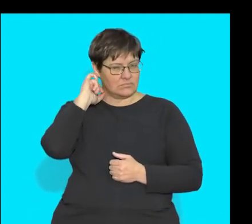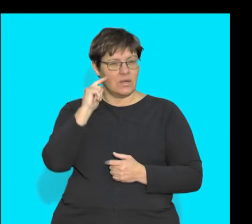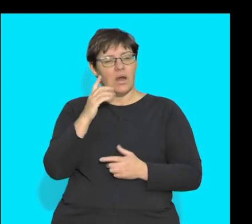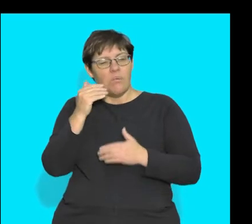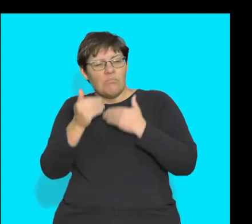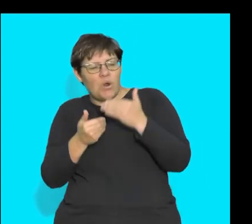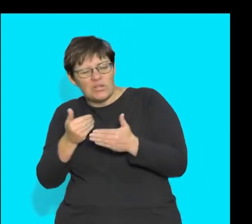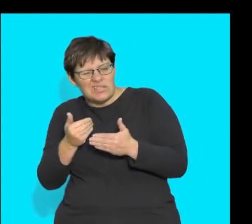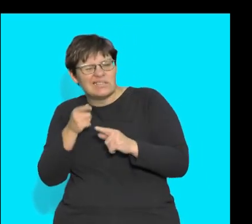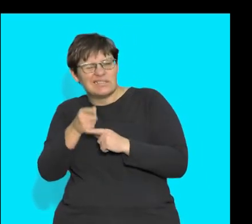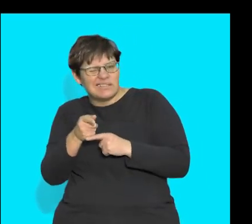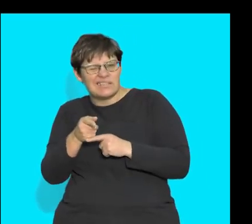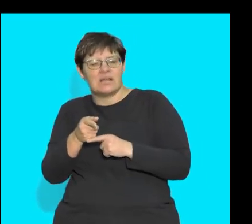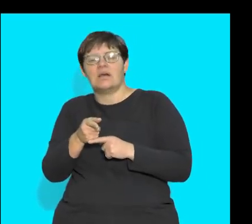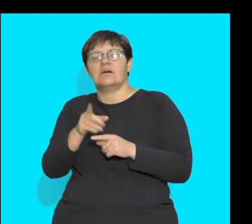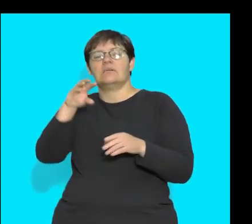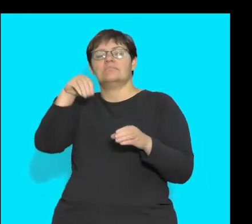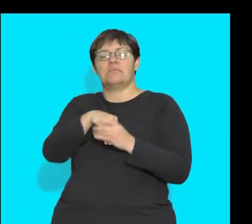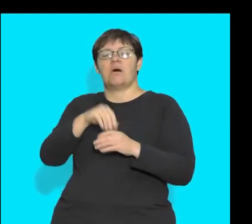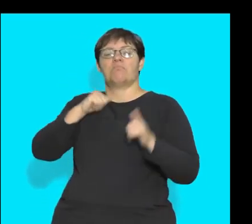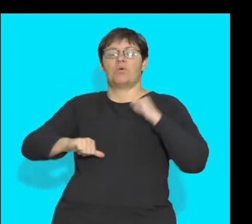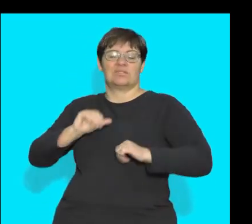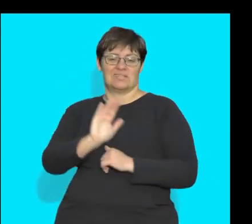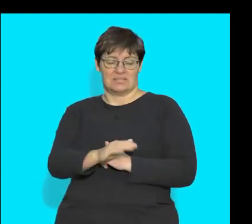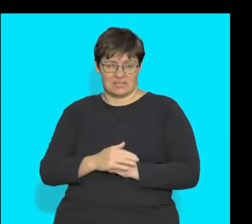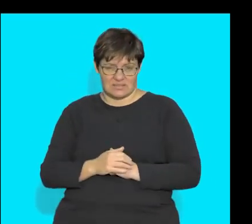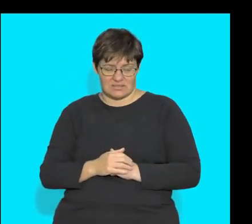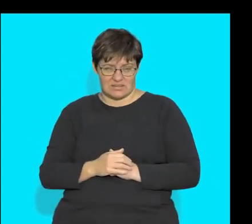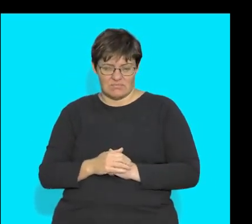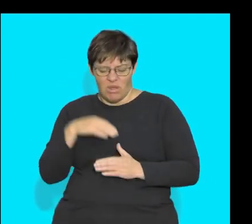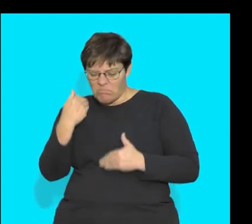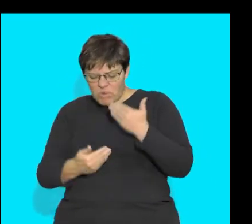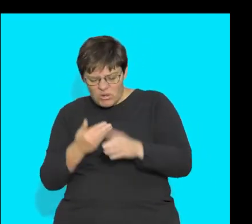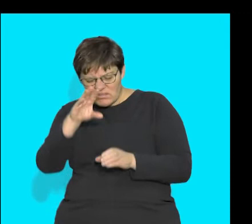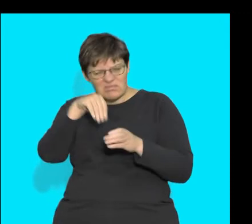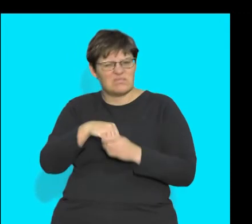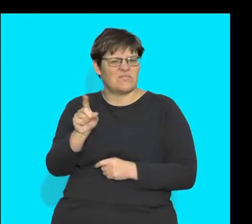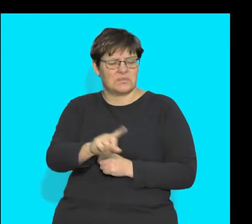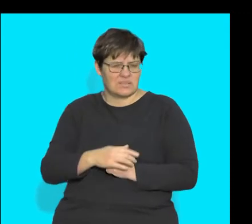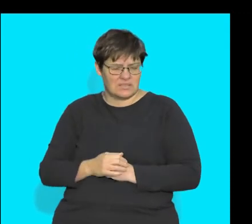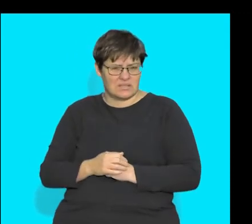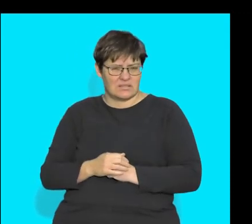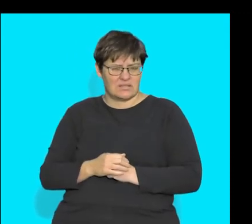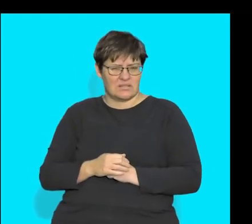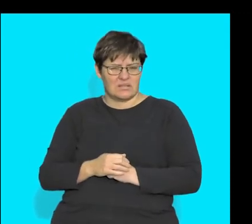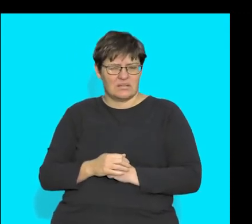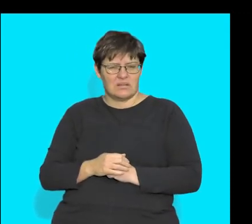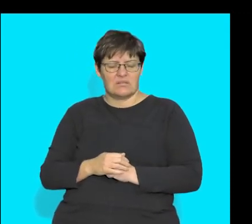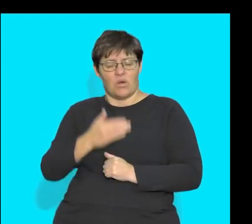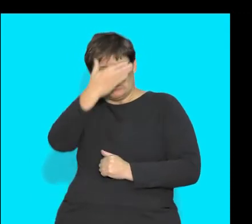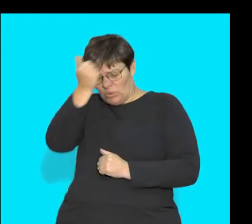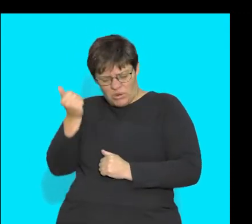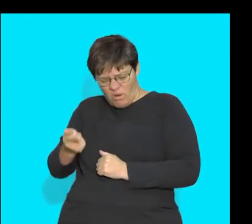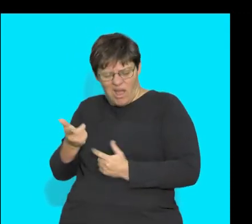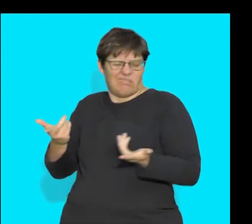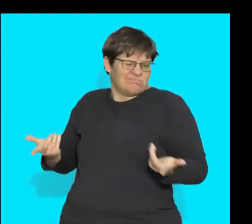the process that this organelle performs. Now, you see the problem. If you don't know what